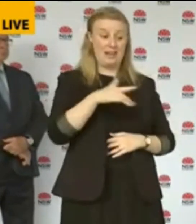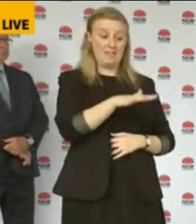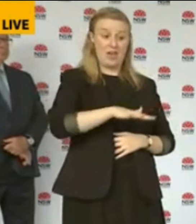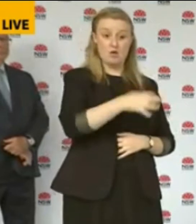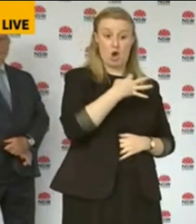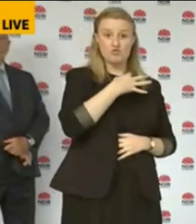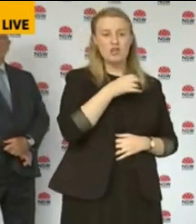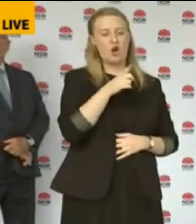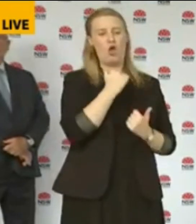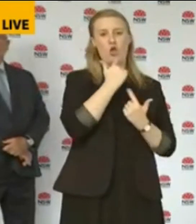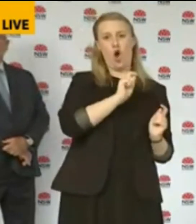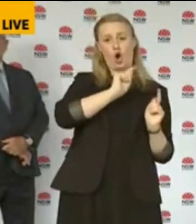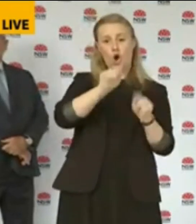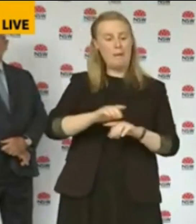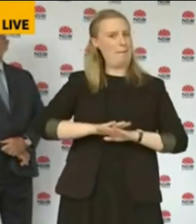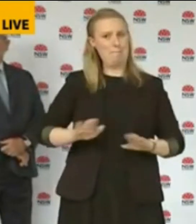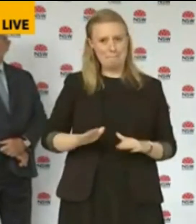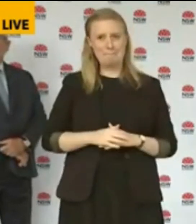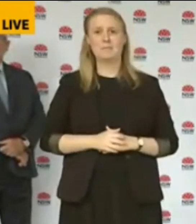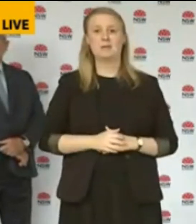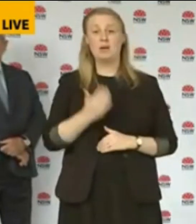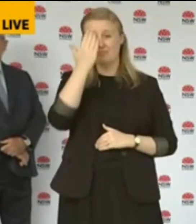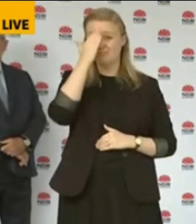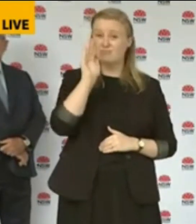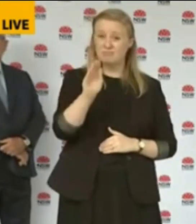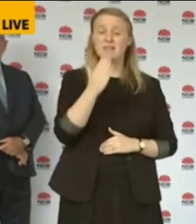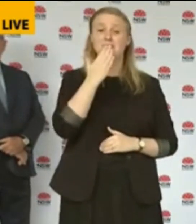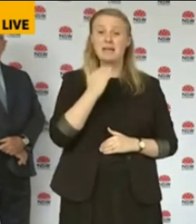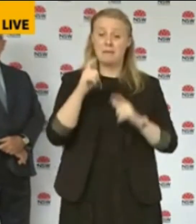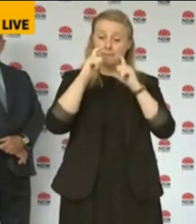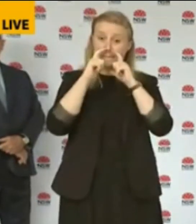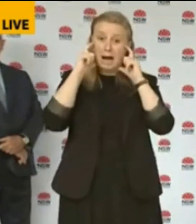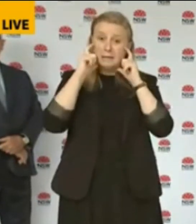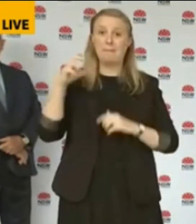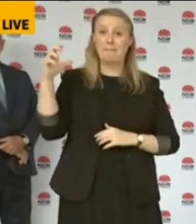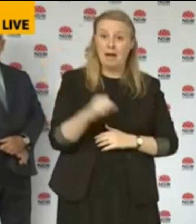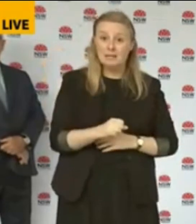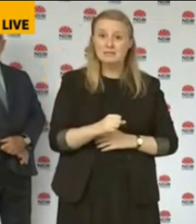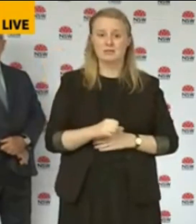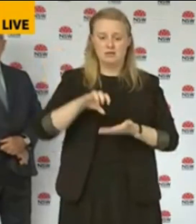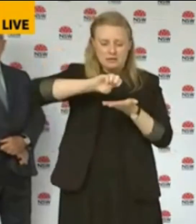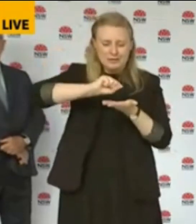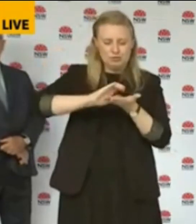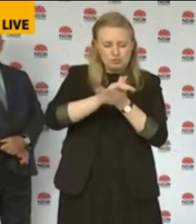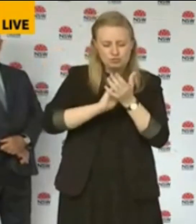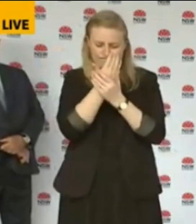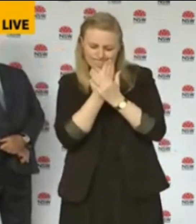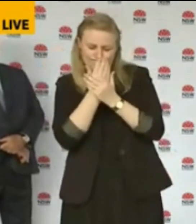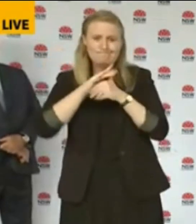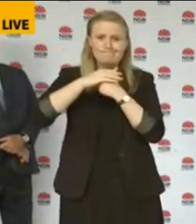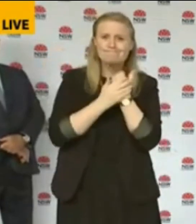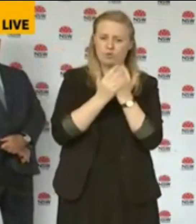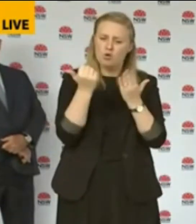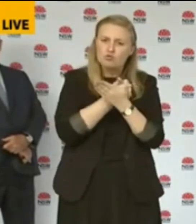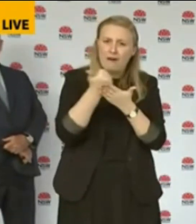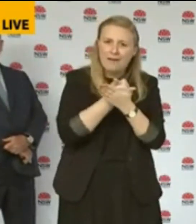also reminding everybody, mask wearing, sanitising when you start, keeping a distance, looking out for those green spots,